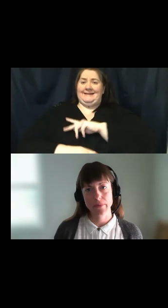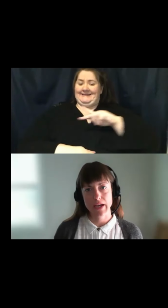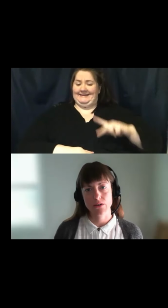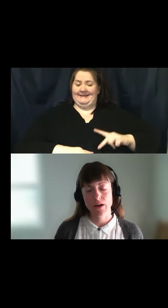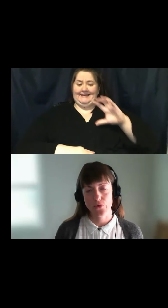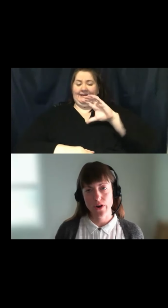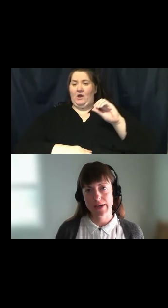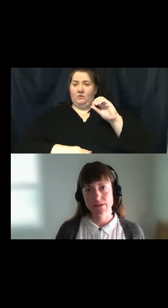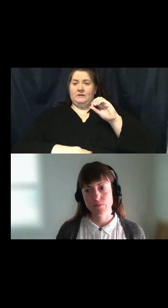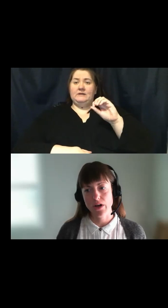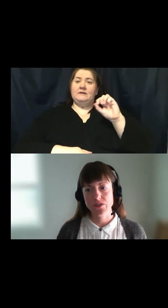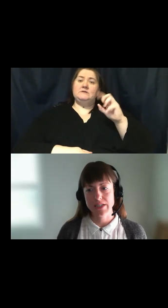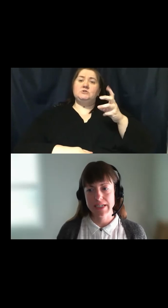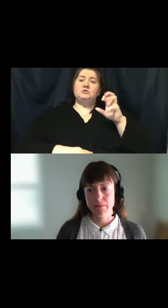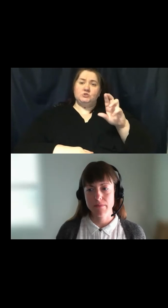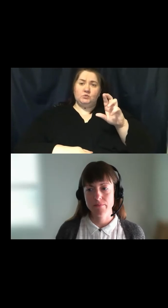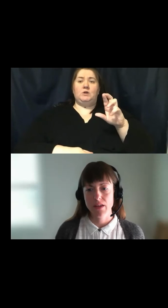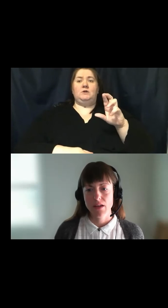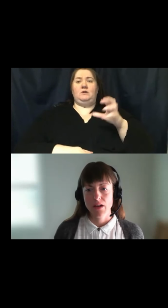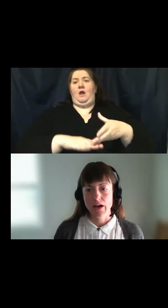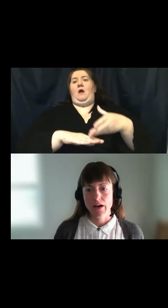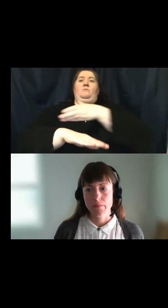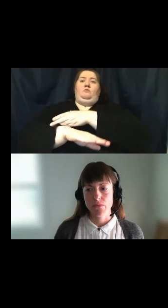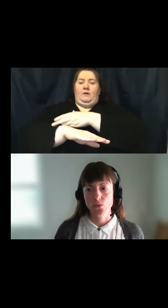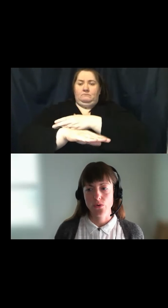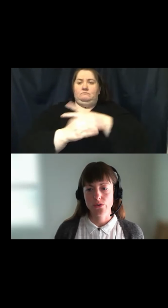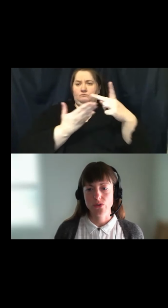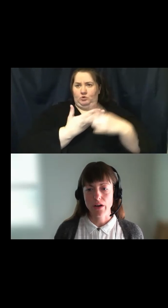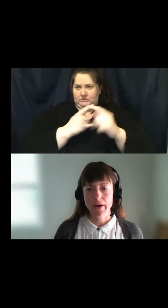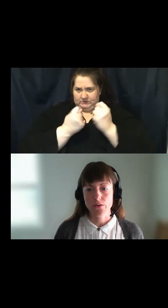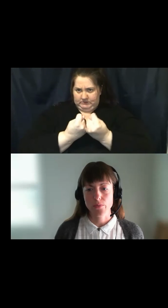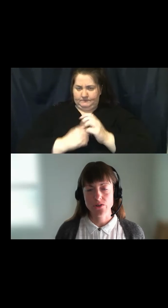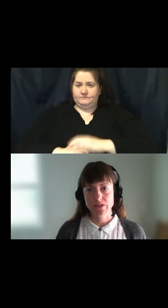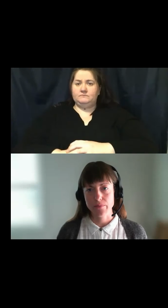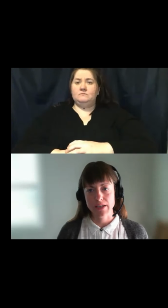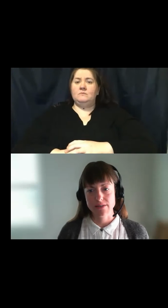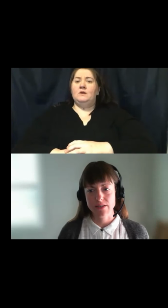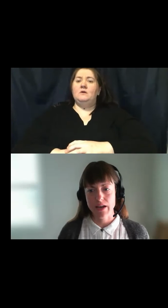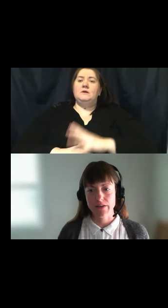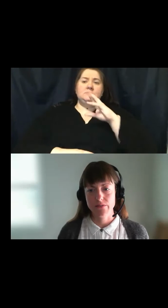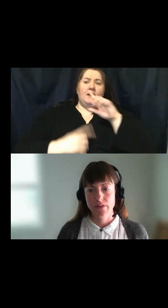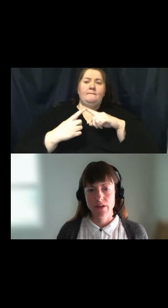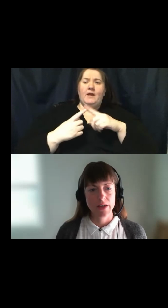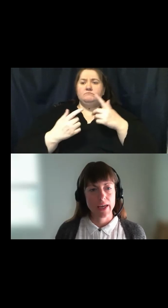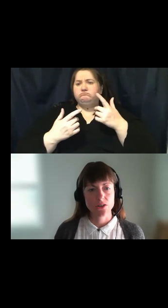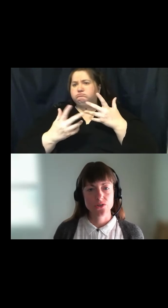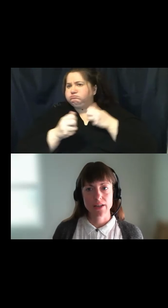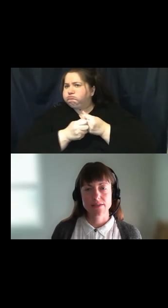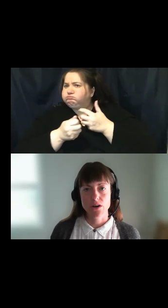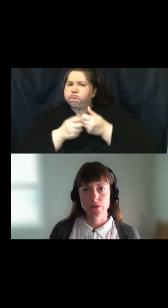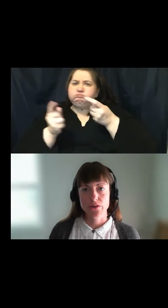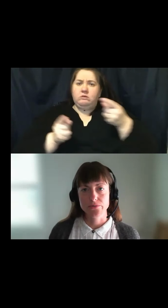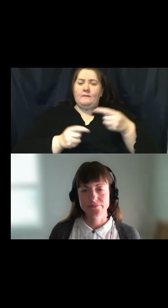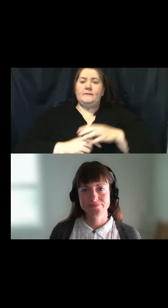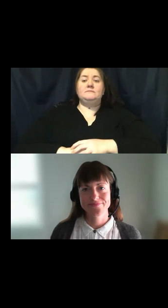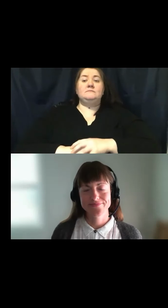Sewer Upgrade project team who will talk about project updates today. Andrea, let's